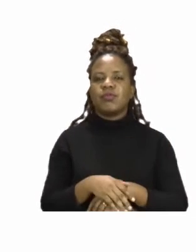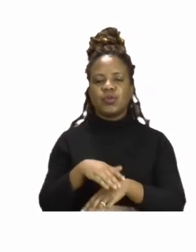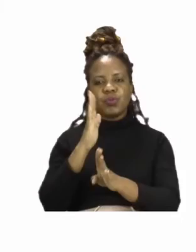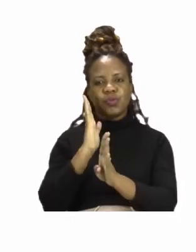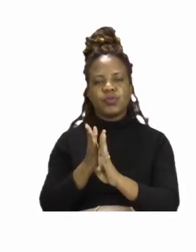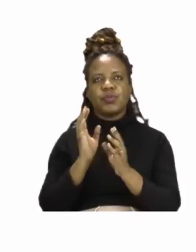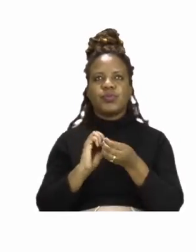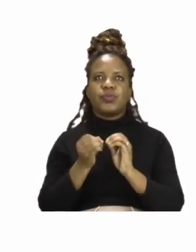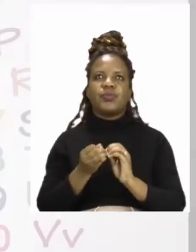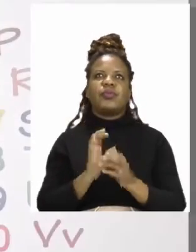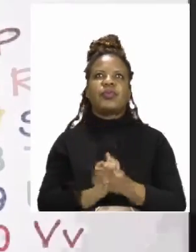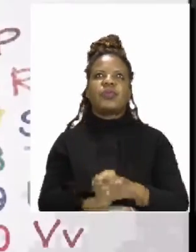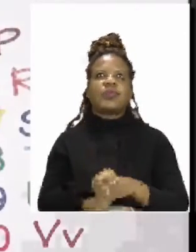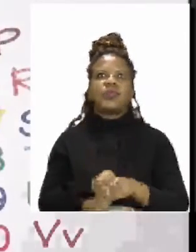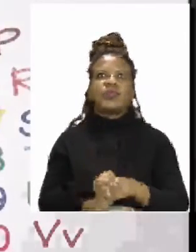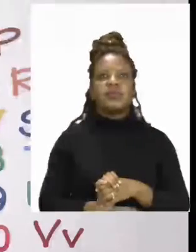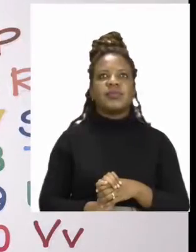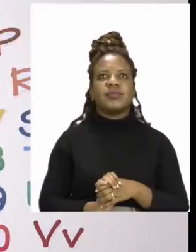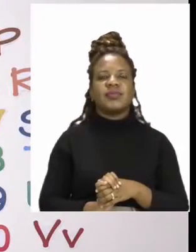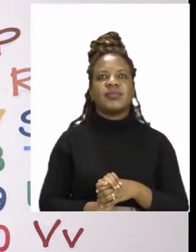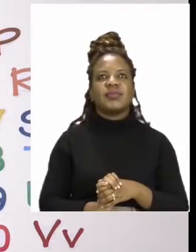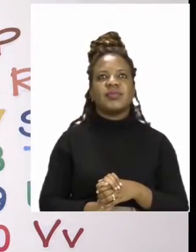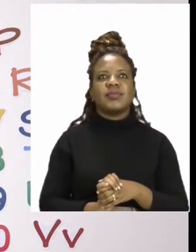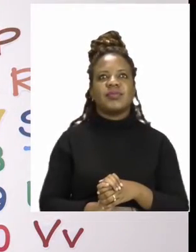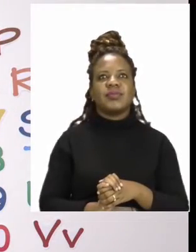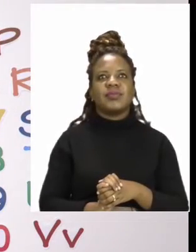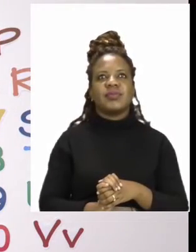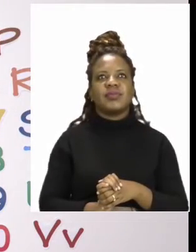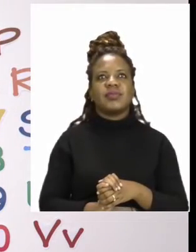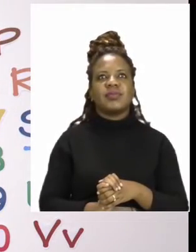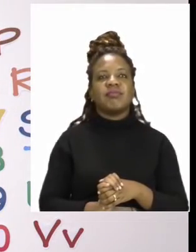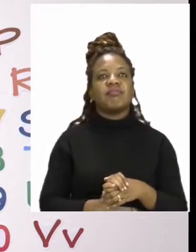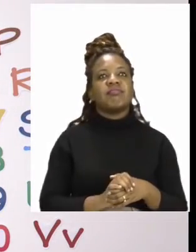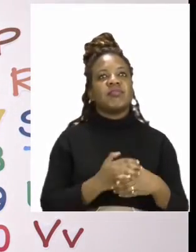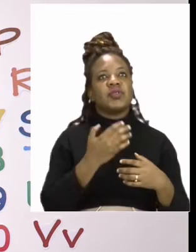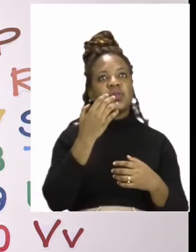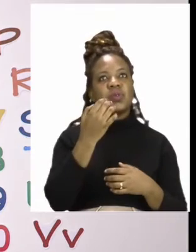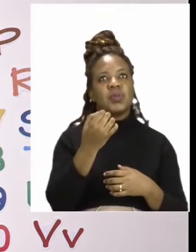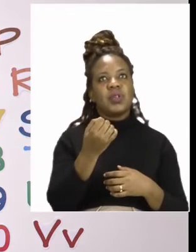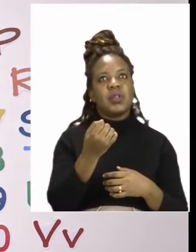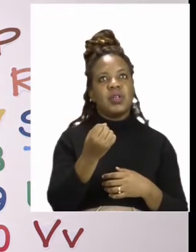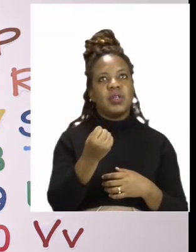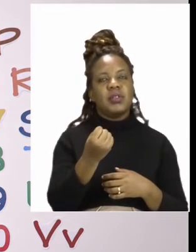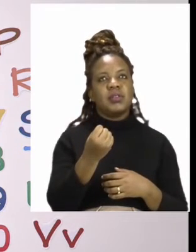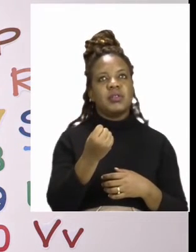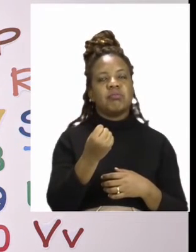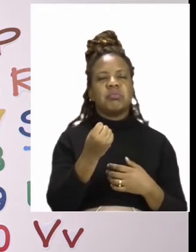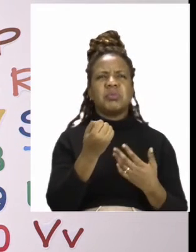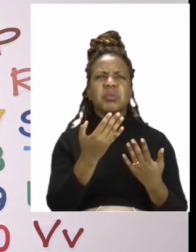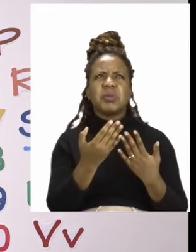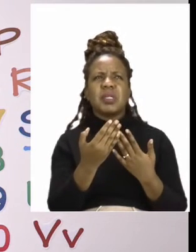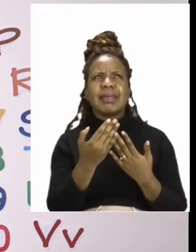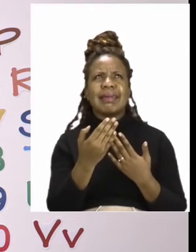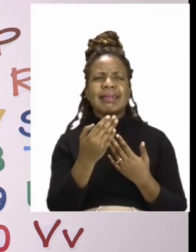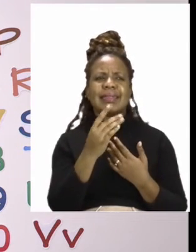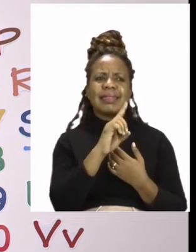at the board. Now, the one at the bottom, we have the first one is either 10 or